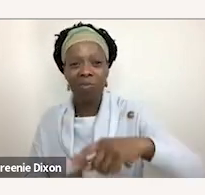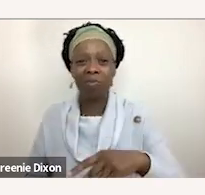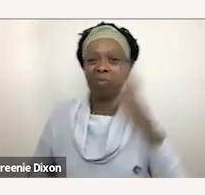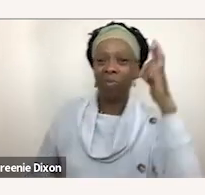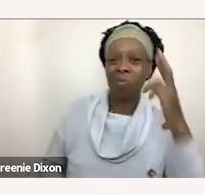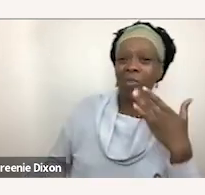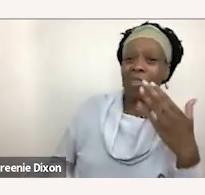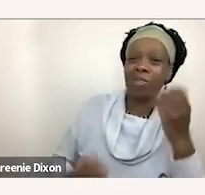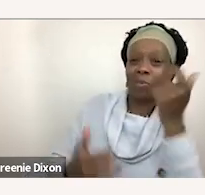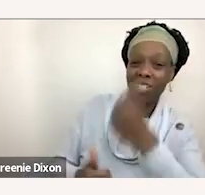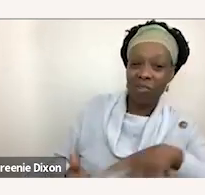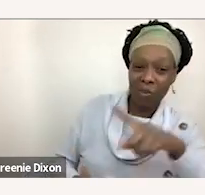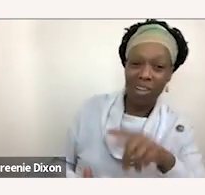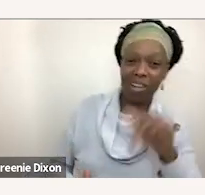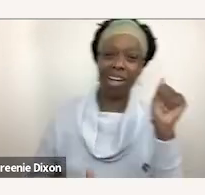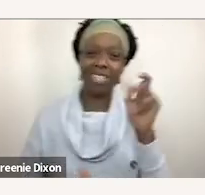everybody